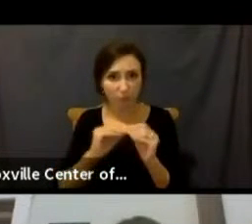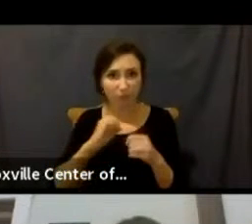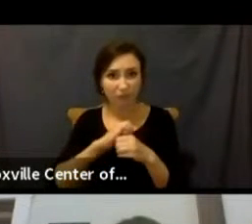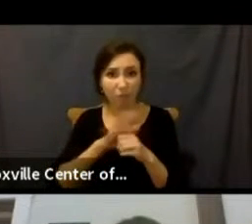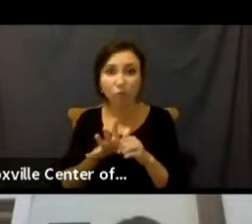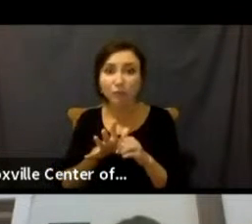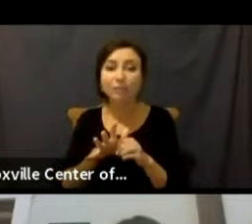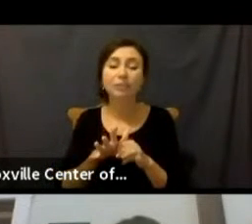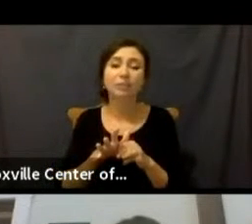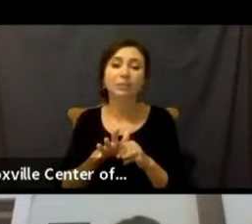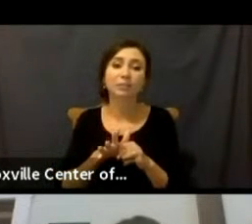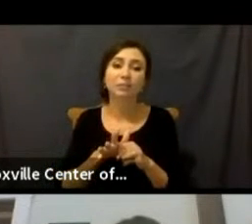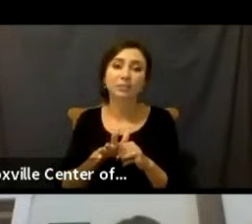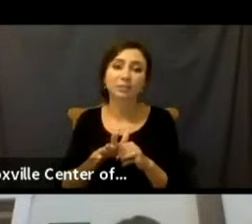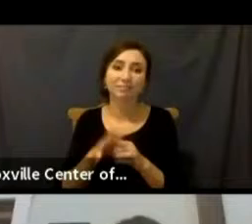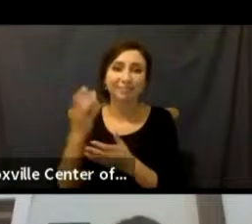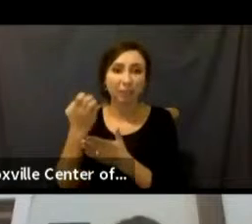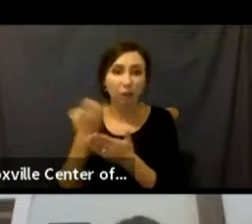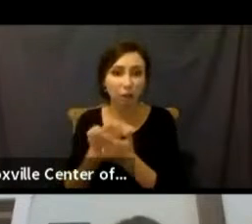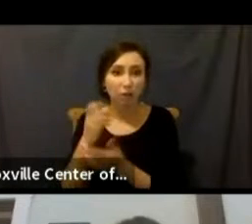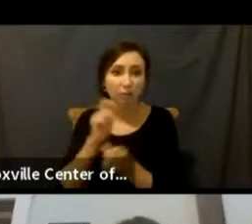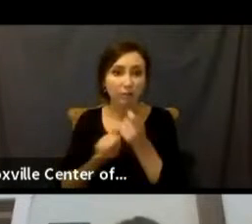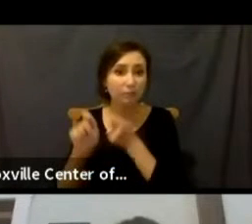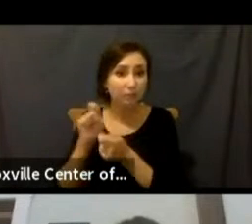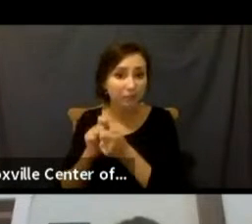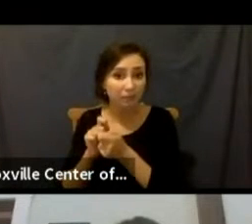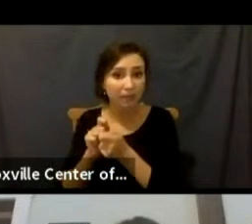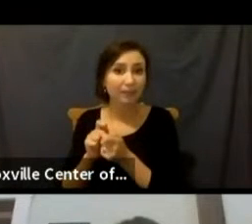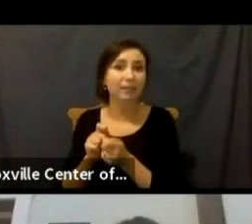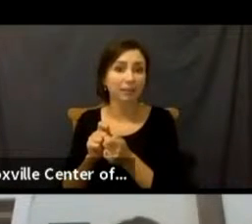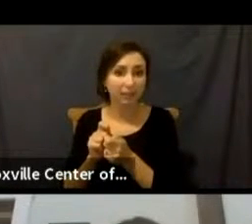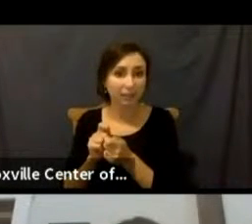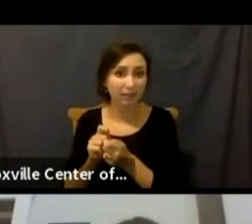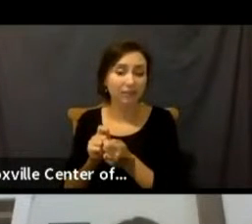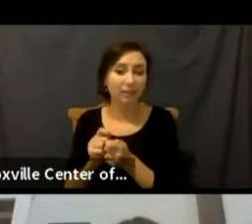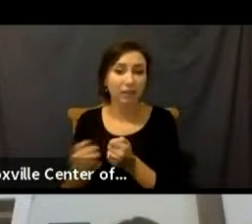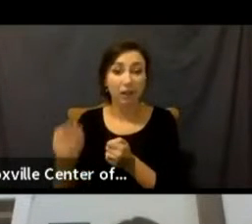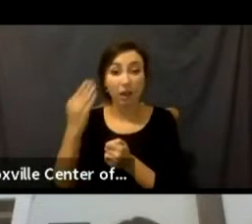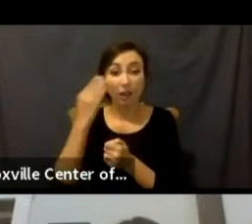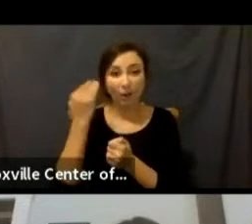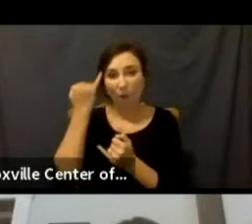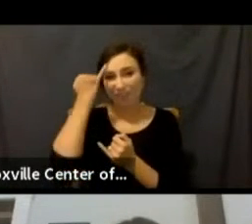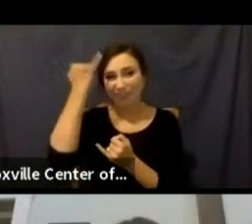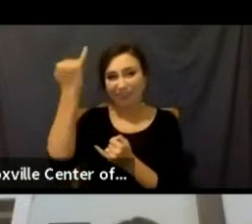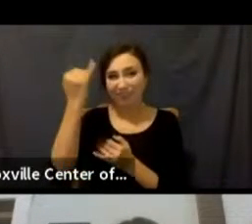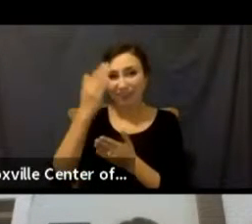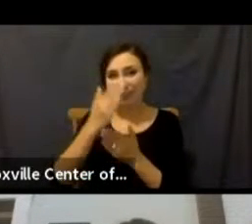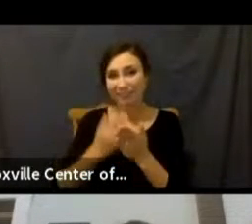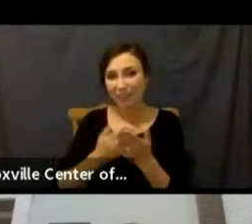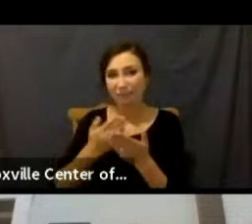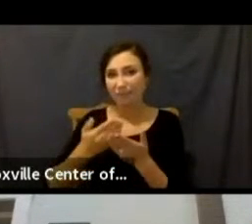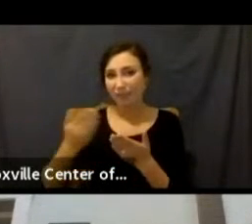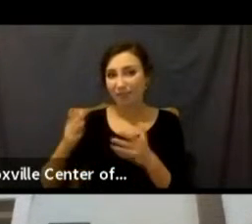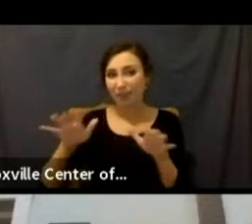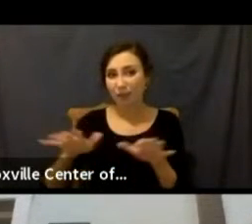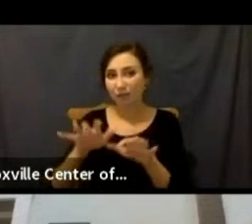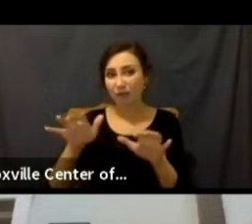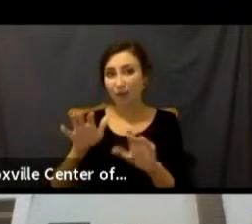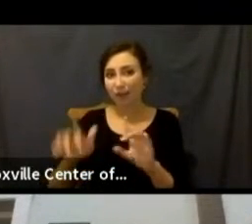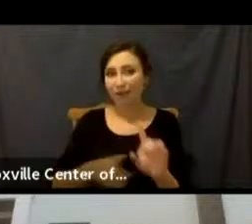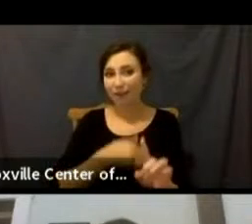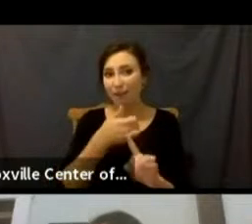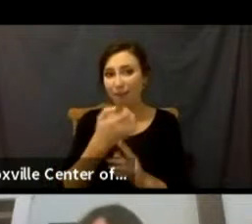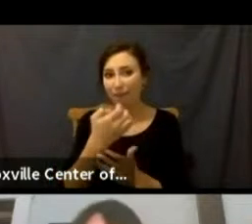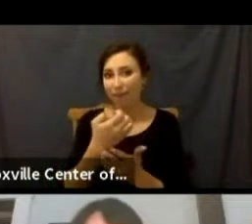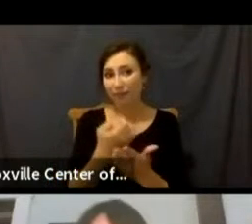and the economy specifically. And I know that the idea is some of the things that we've done have had the impact on the economy,